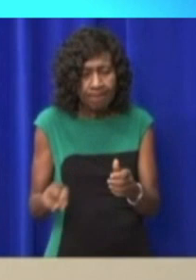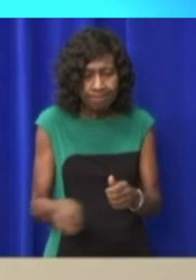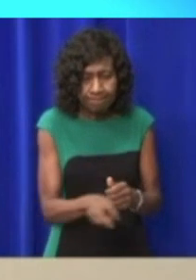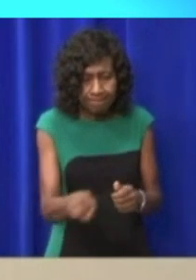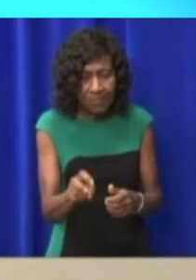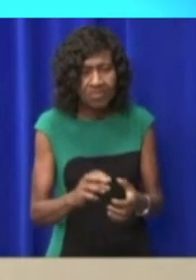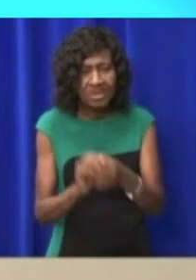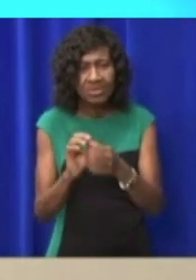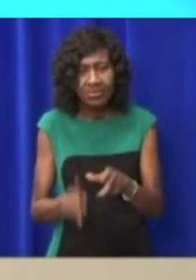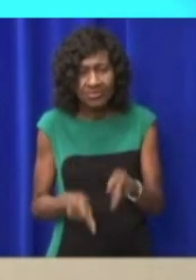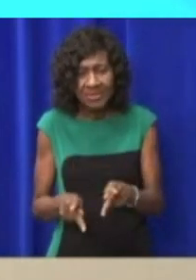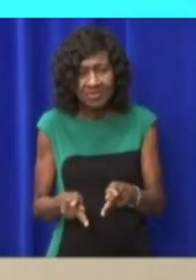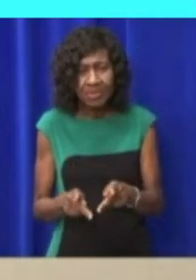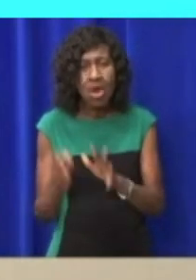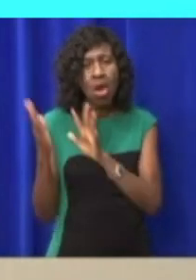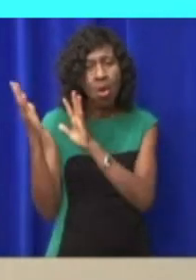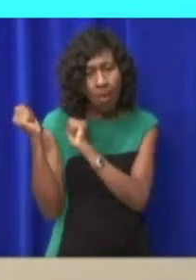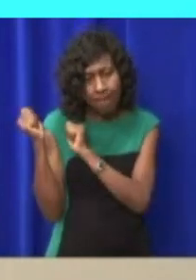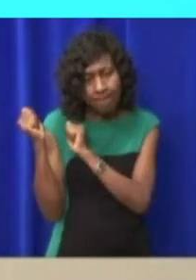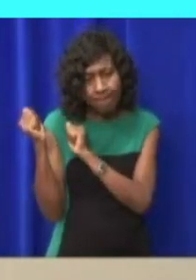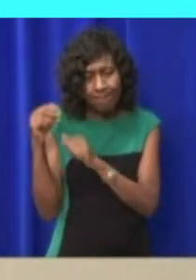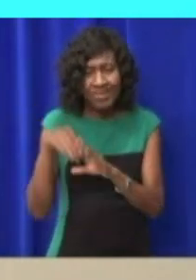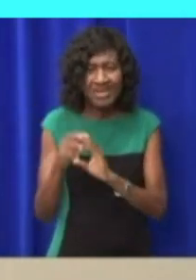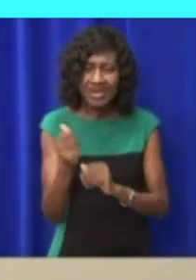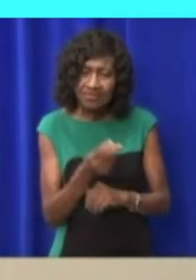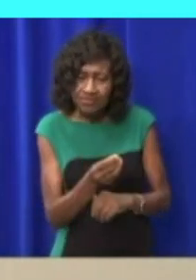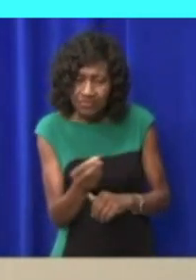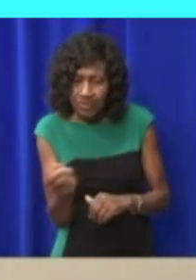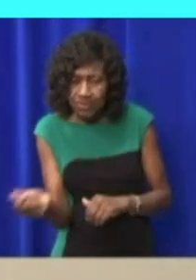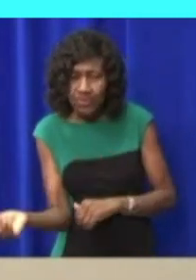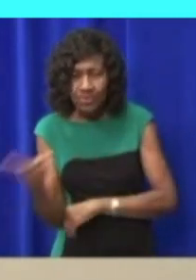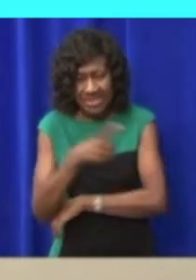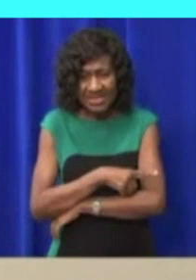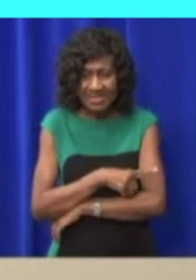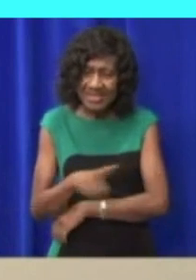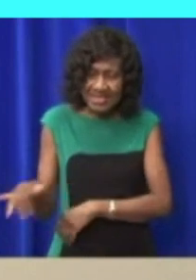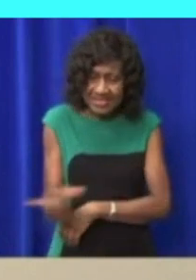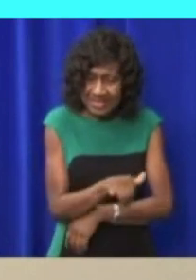Hopefully, in another couple of days, we will be able to do the same for Cayman Brac, assuming